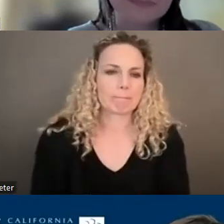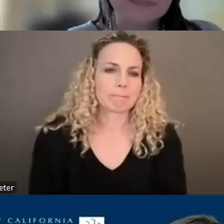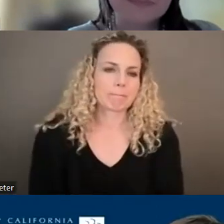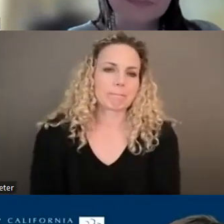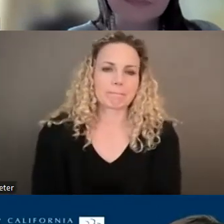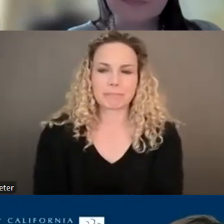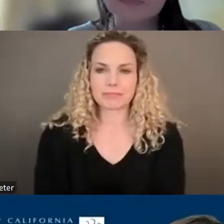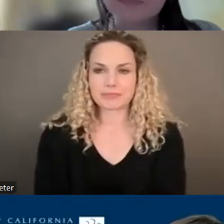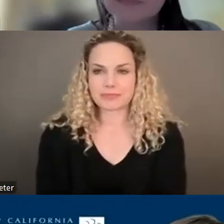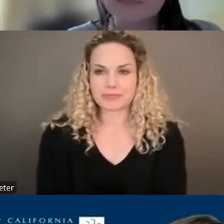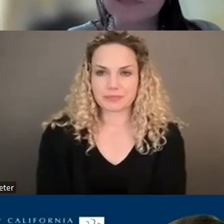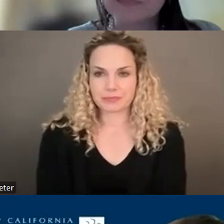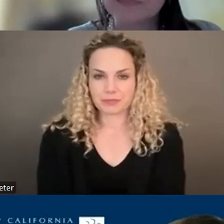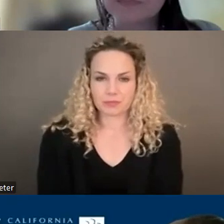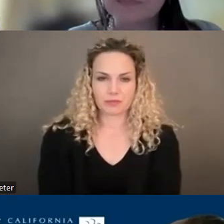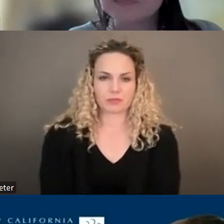Okay.